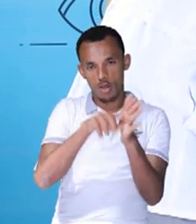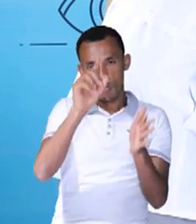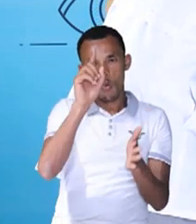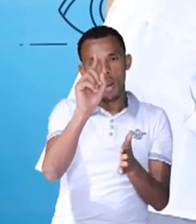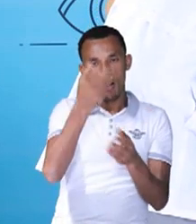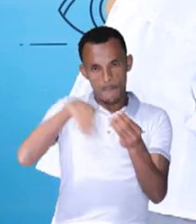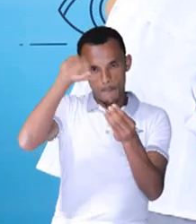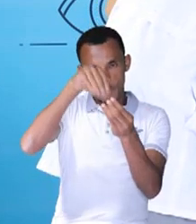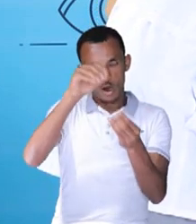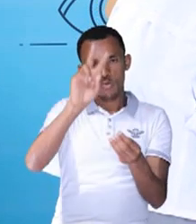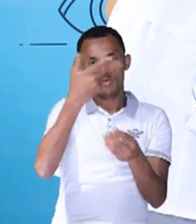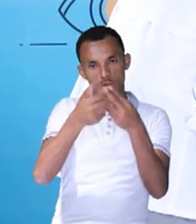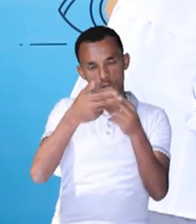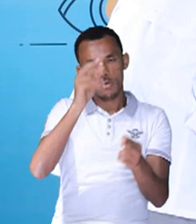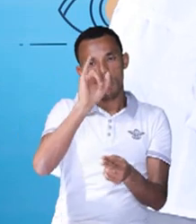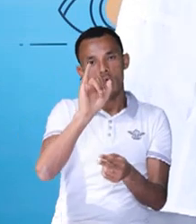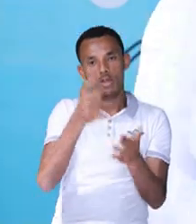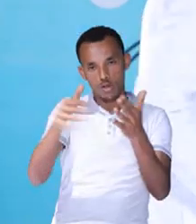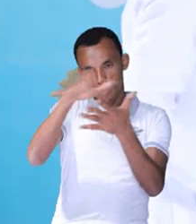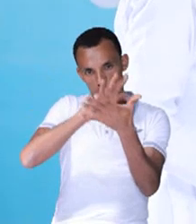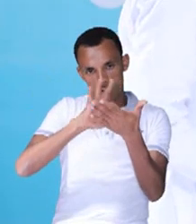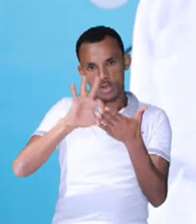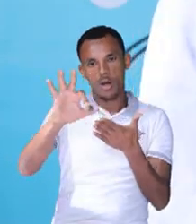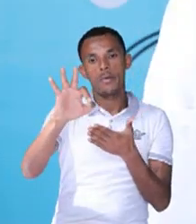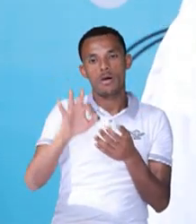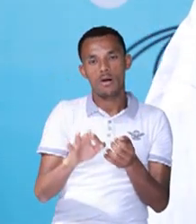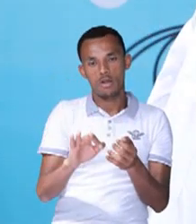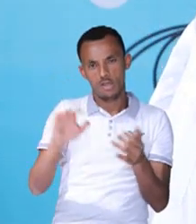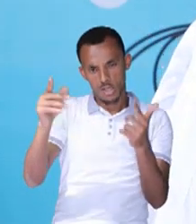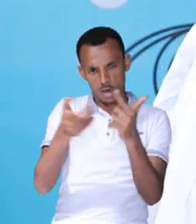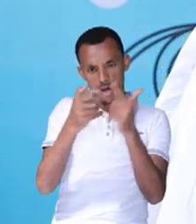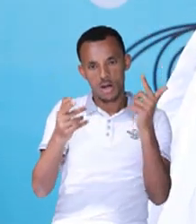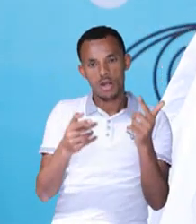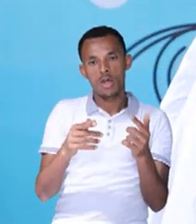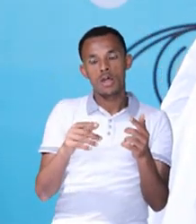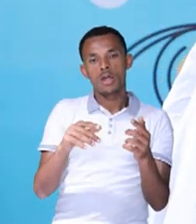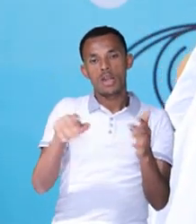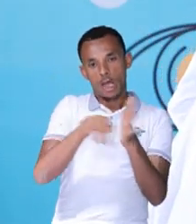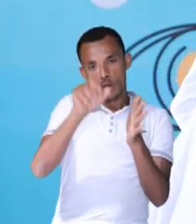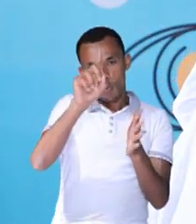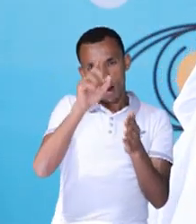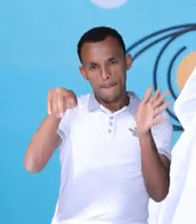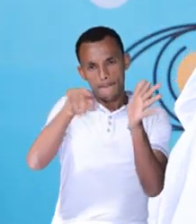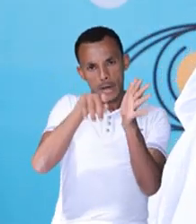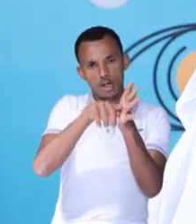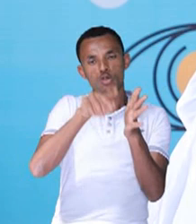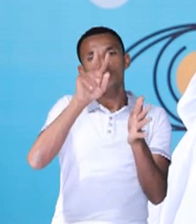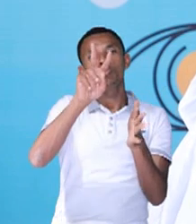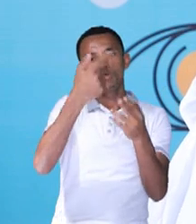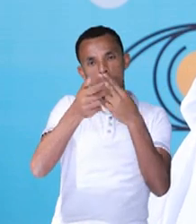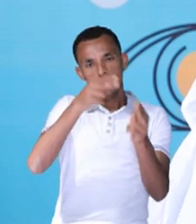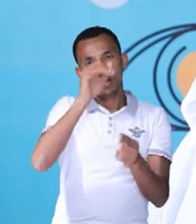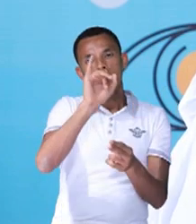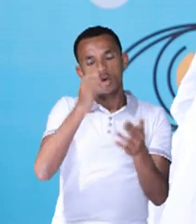1 plus 2 times I. It is a complex number. Second one, negative 1 minus 2 times I. It